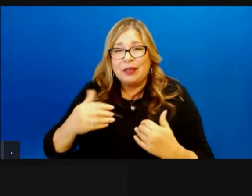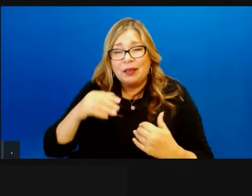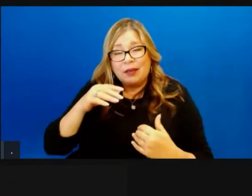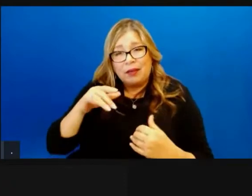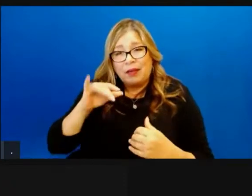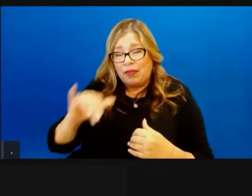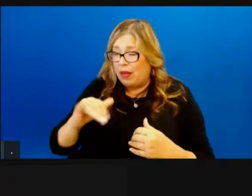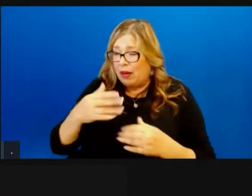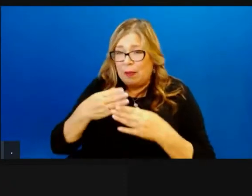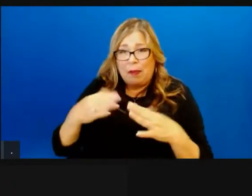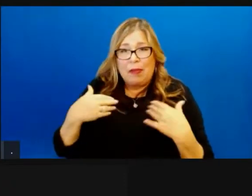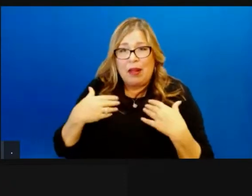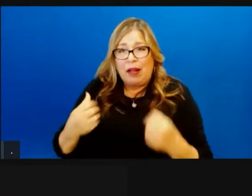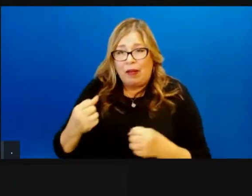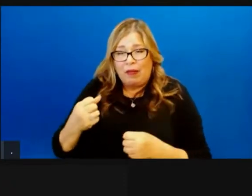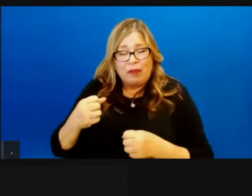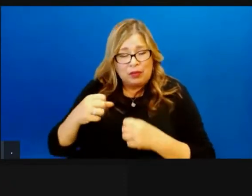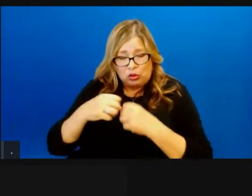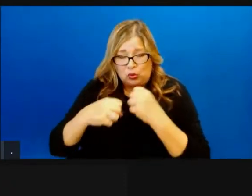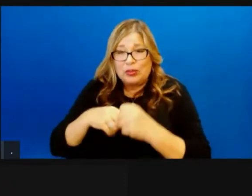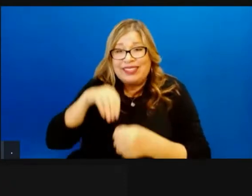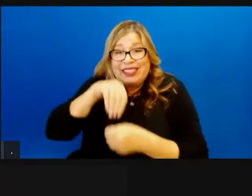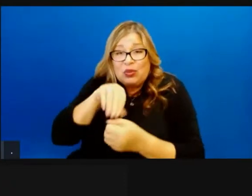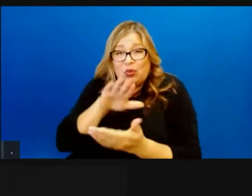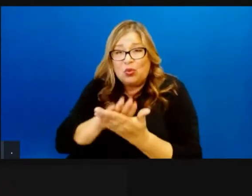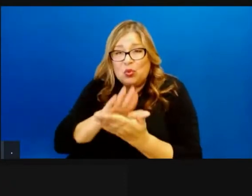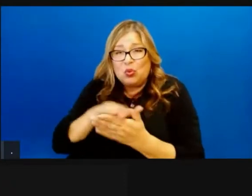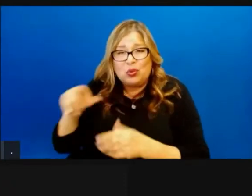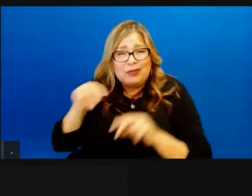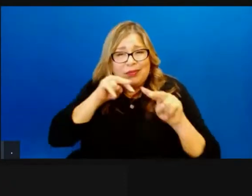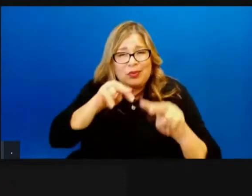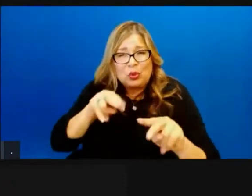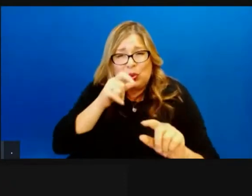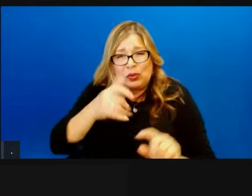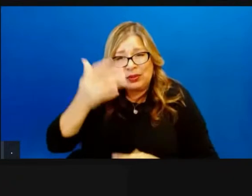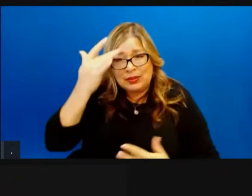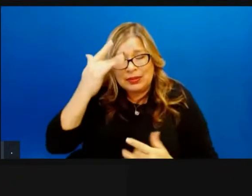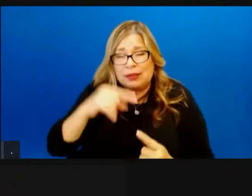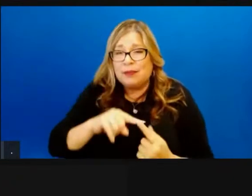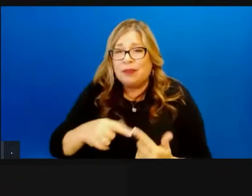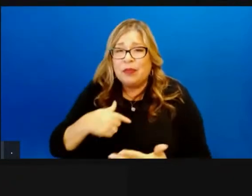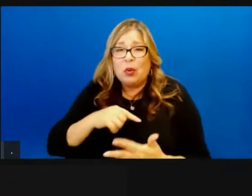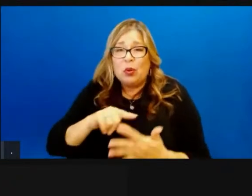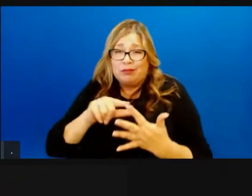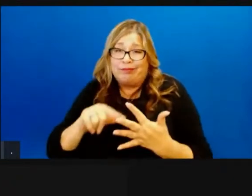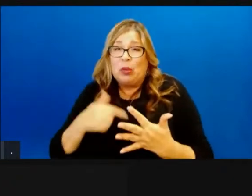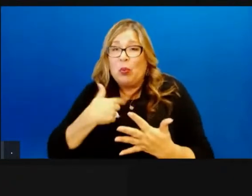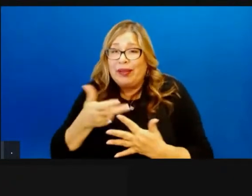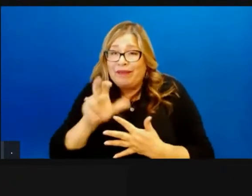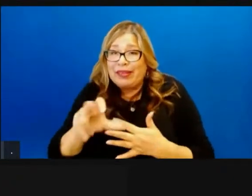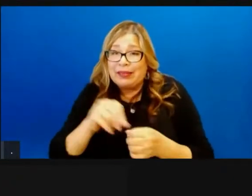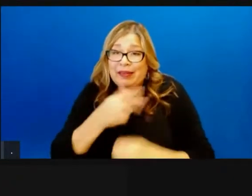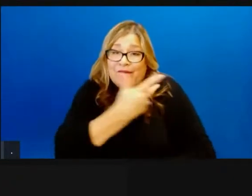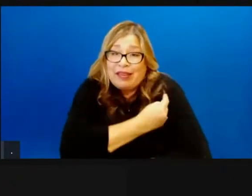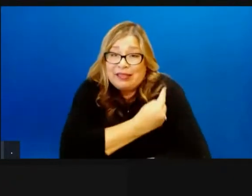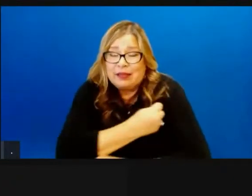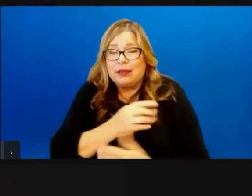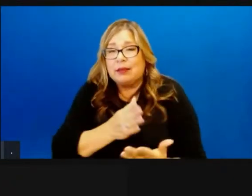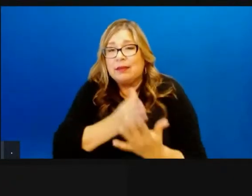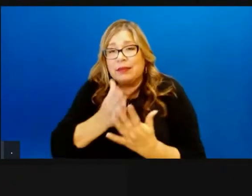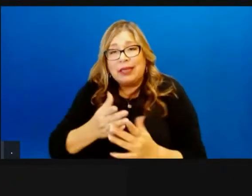schools to be able to track illness, the investment in vaccines, the investment in testing, on top of the investments in masking.